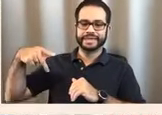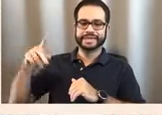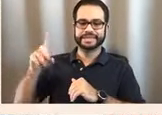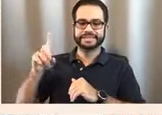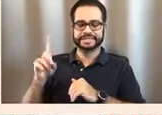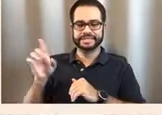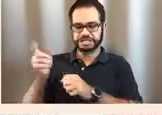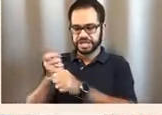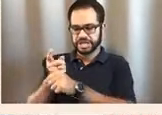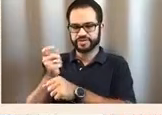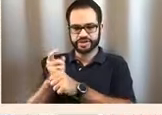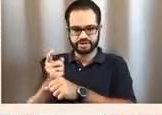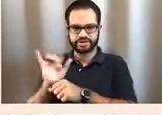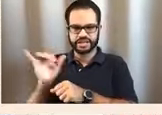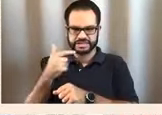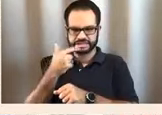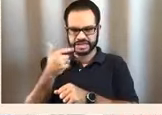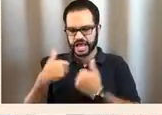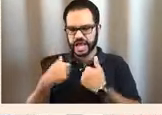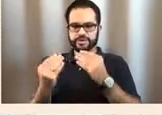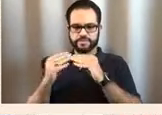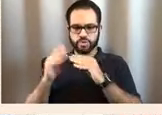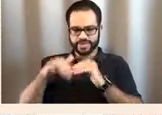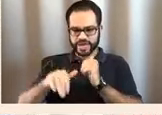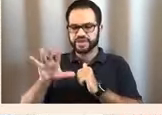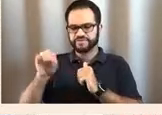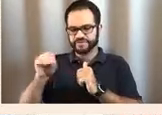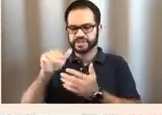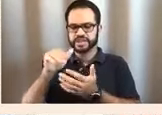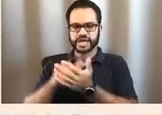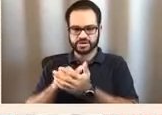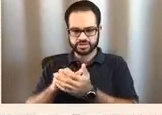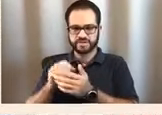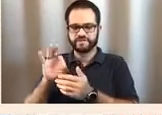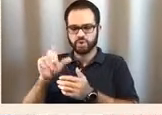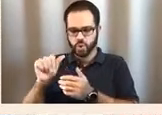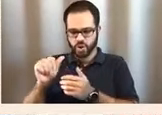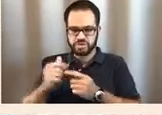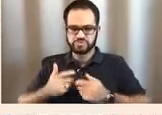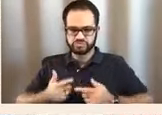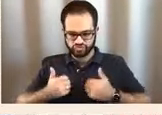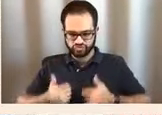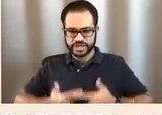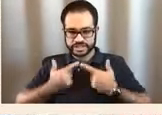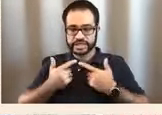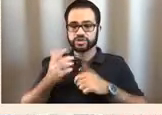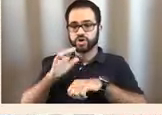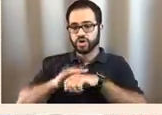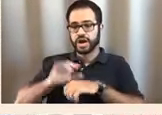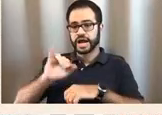more than 50,000 Floridians on the iBudget waiver and the waiting list combined.